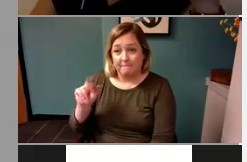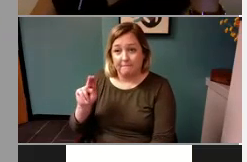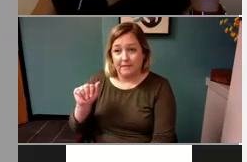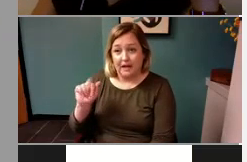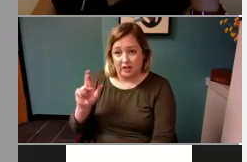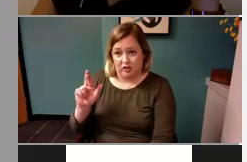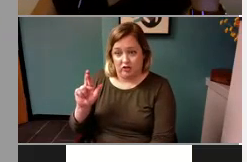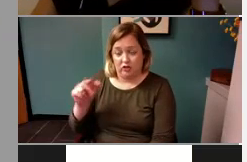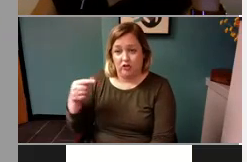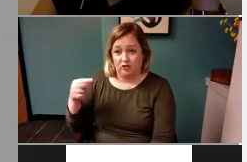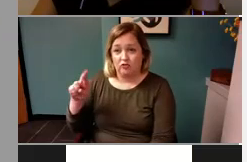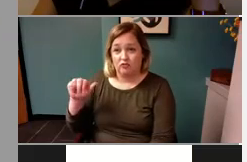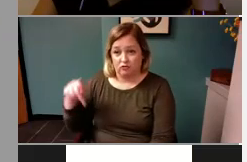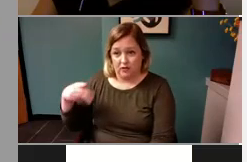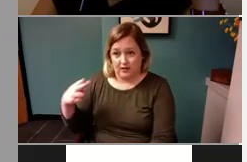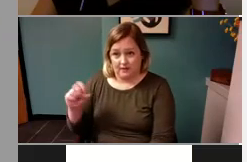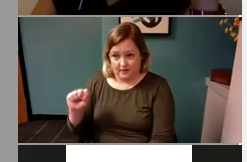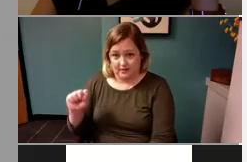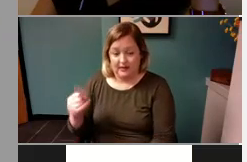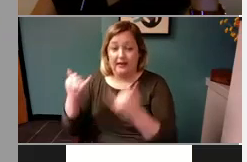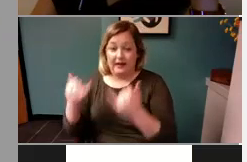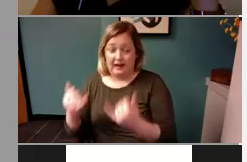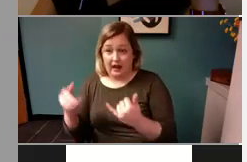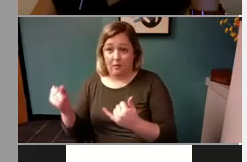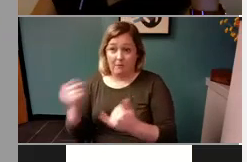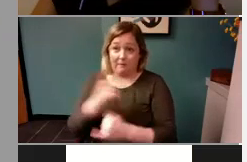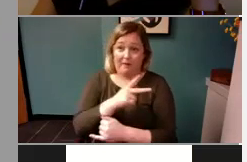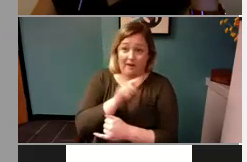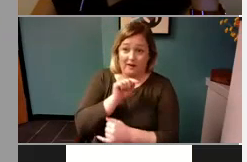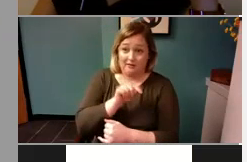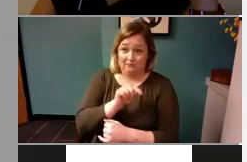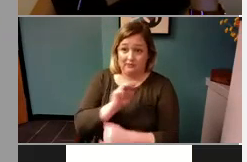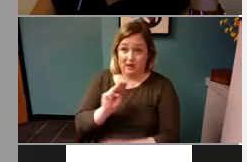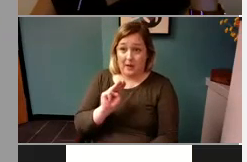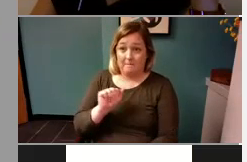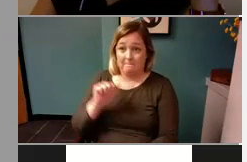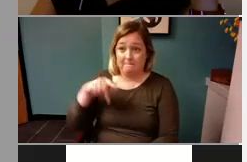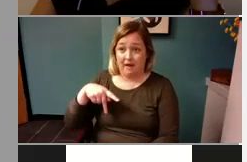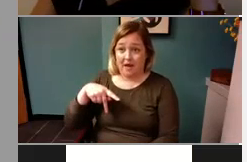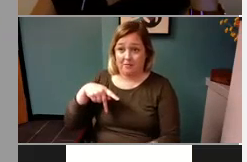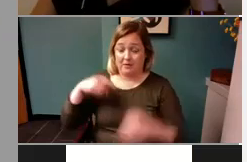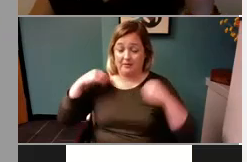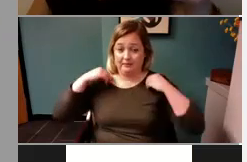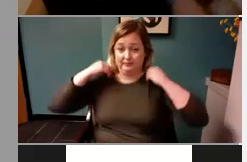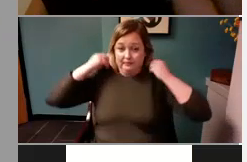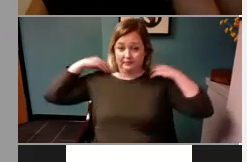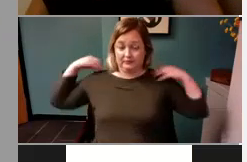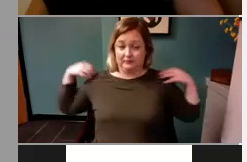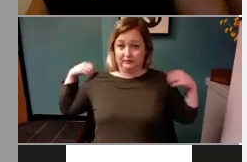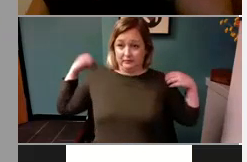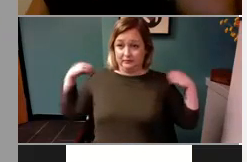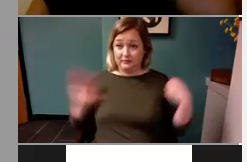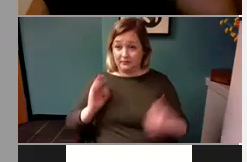question, we have this map, right? So we have this map, and the task for us is